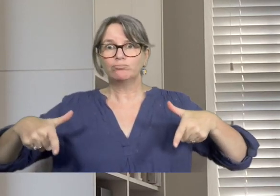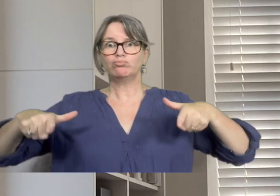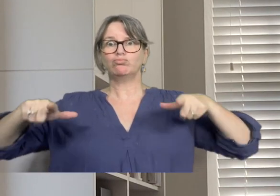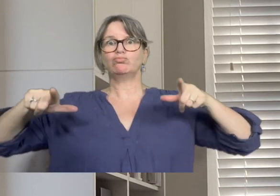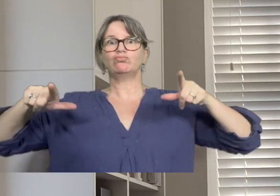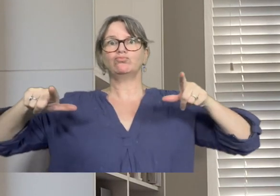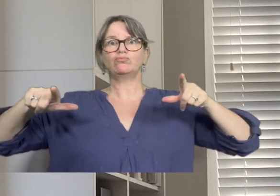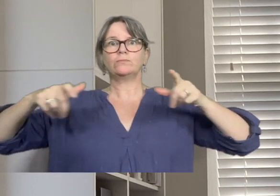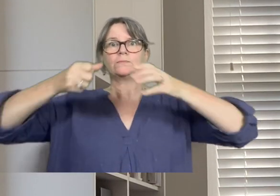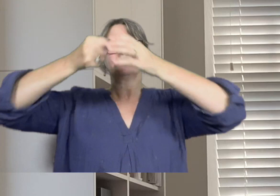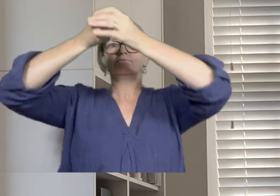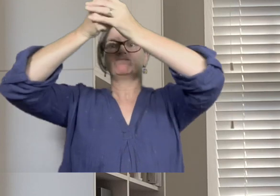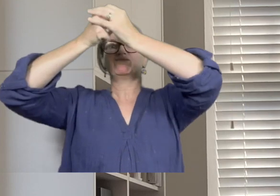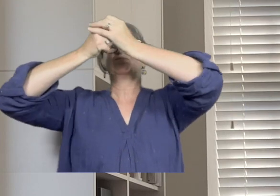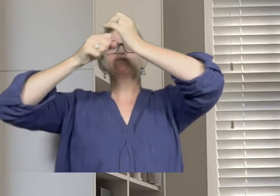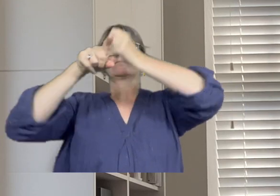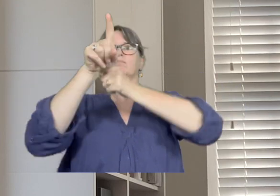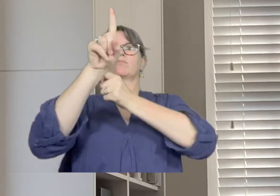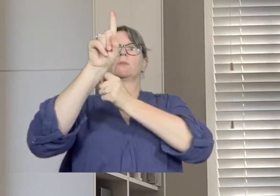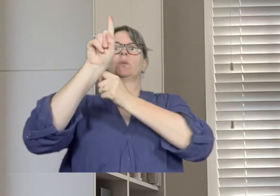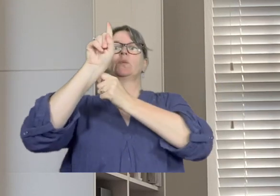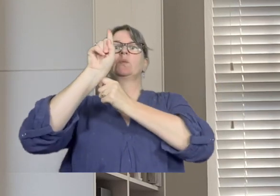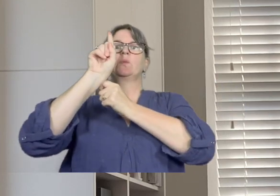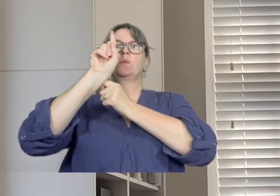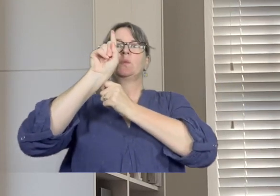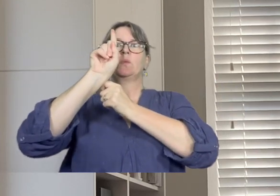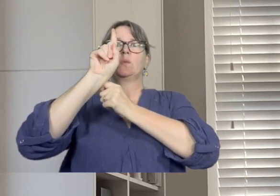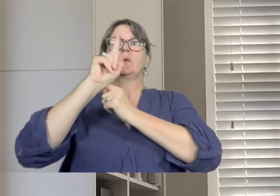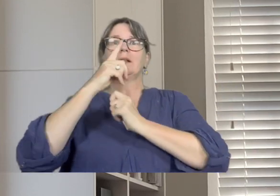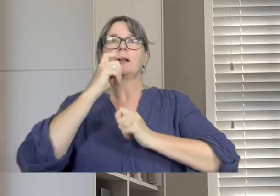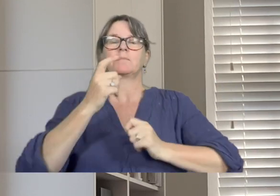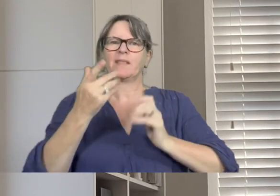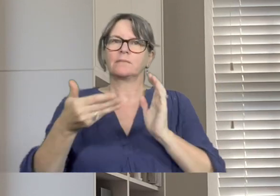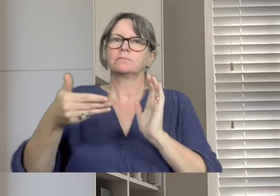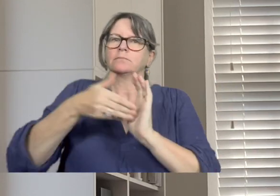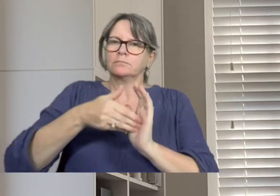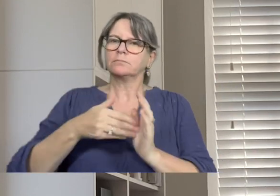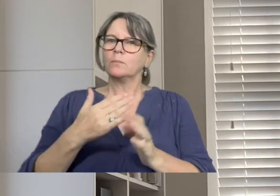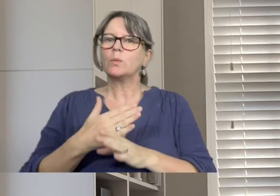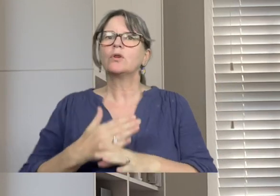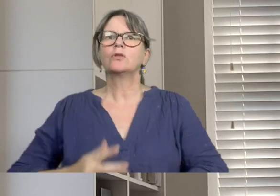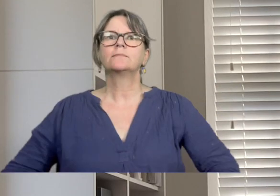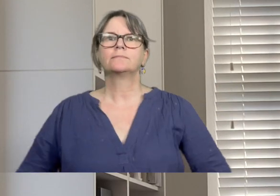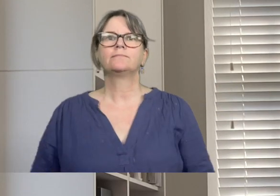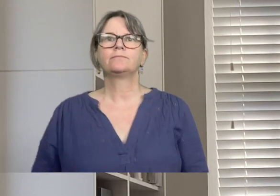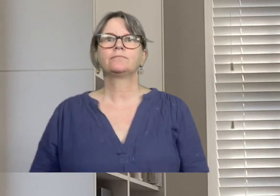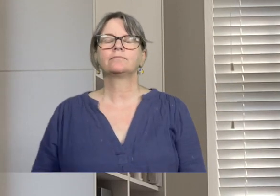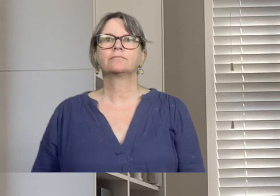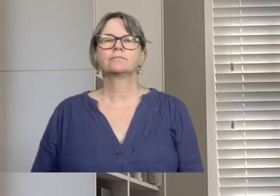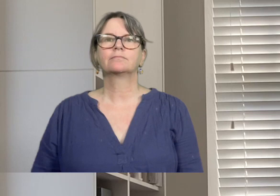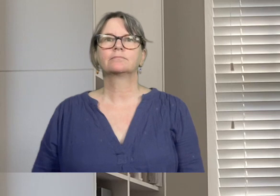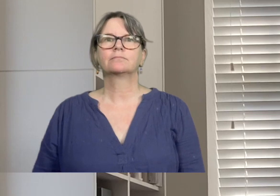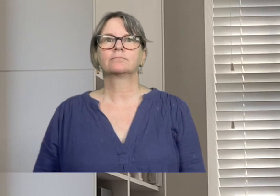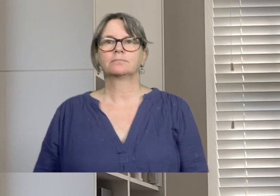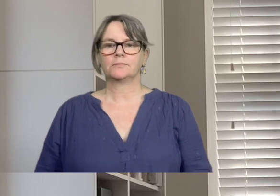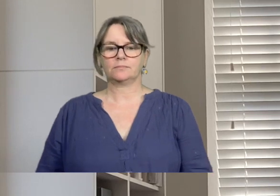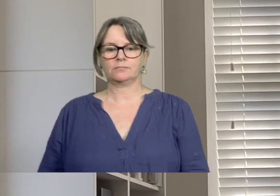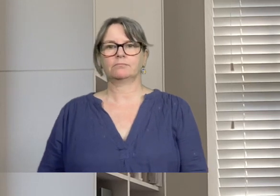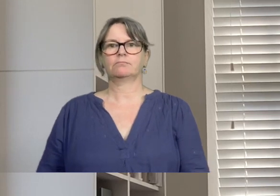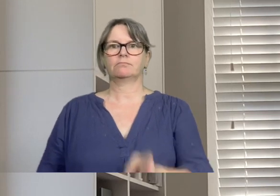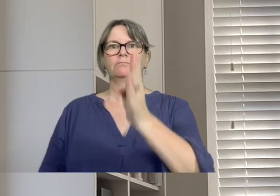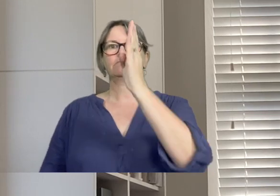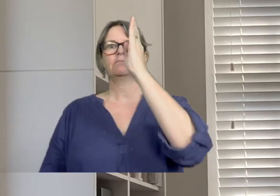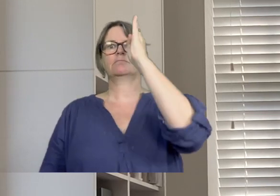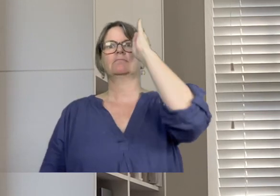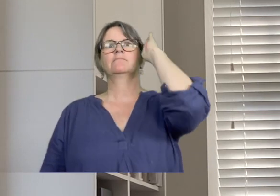on a parallel above the head. So you can kind of encourage that leg over the face, but thinking about almost kind of tracking a